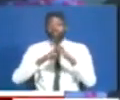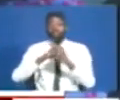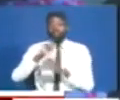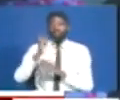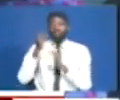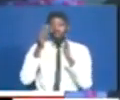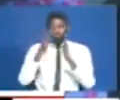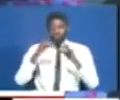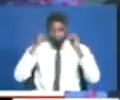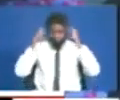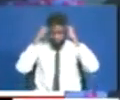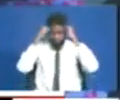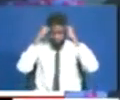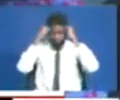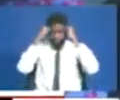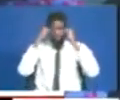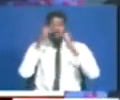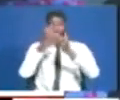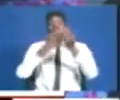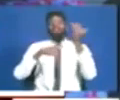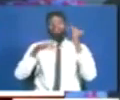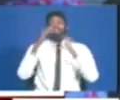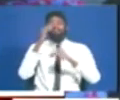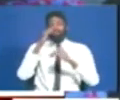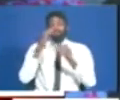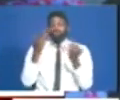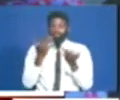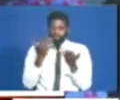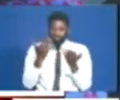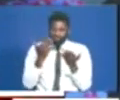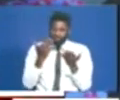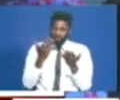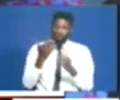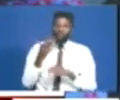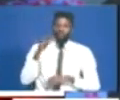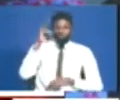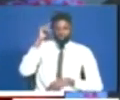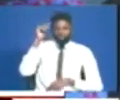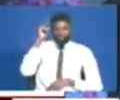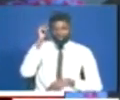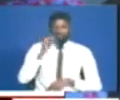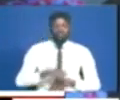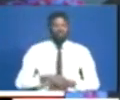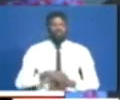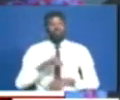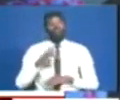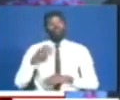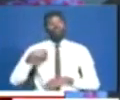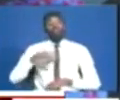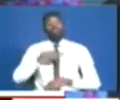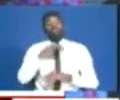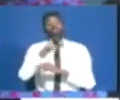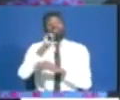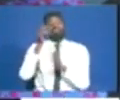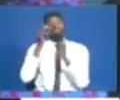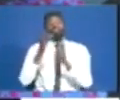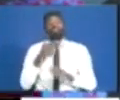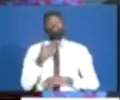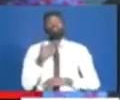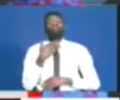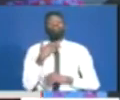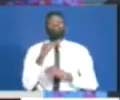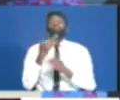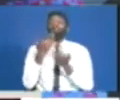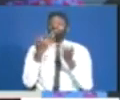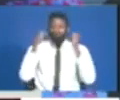Kenyan students willing to study in the universities in the kingdom to apply for scholarships